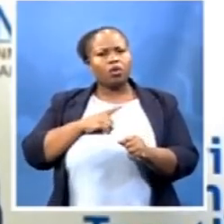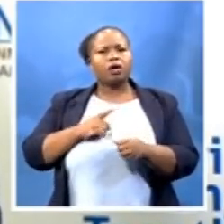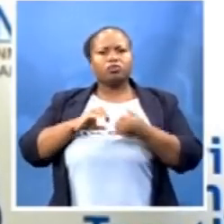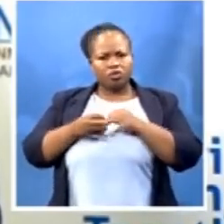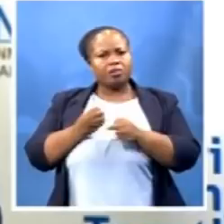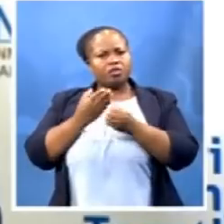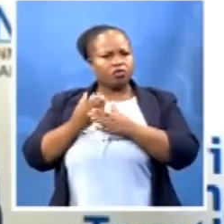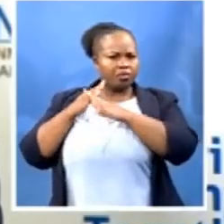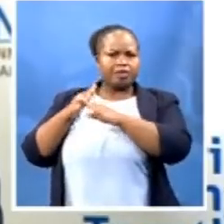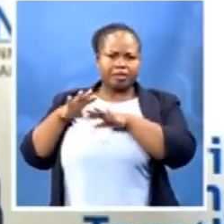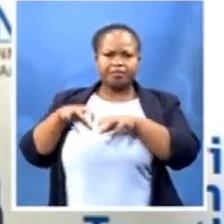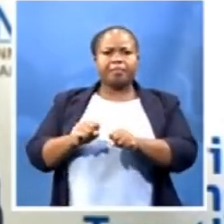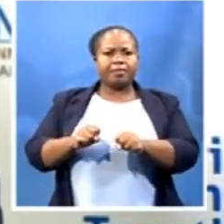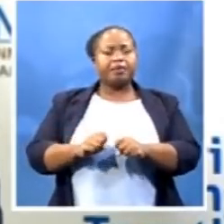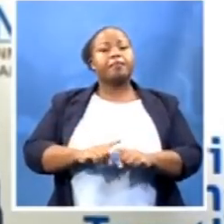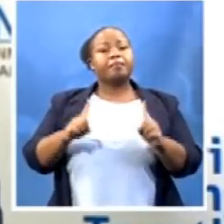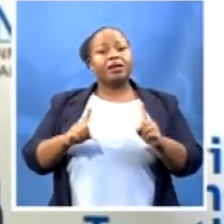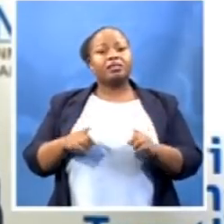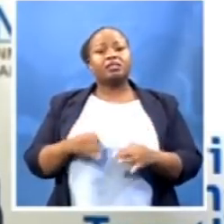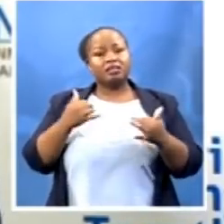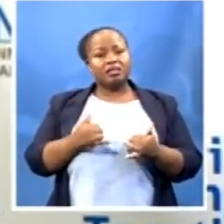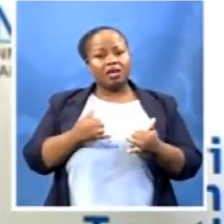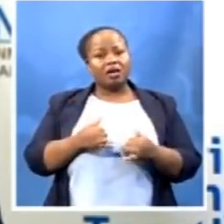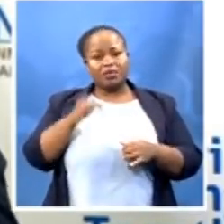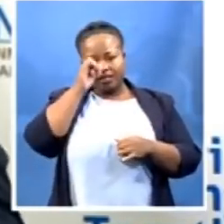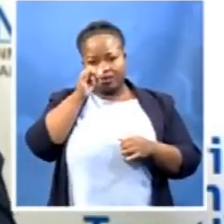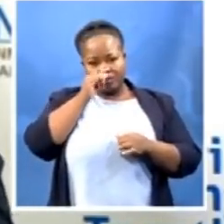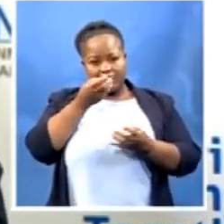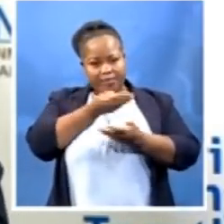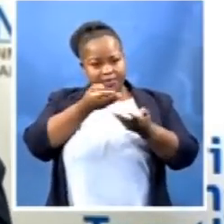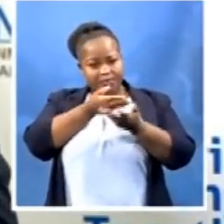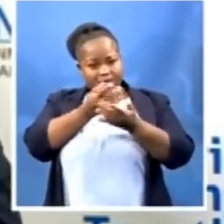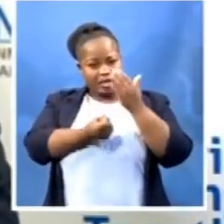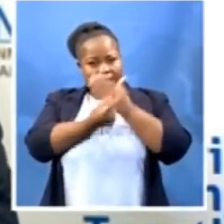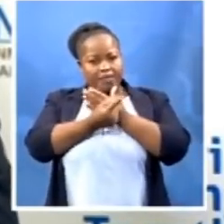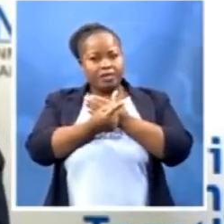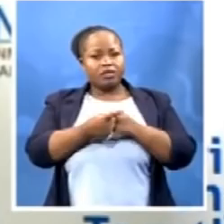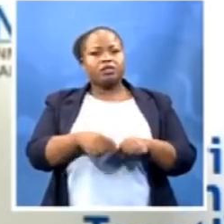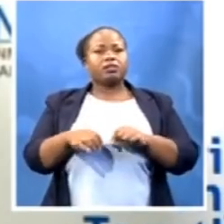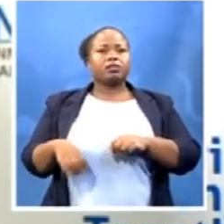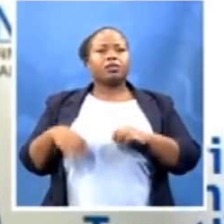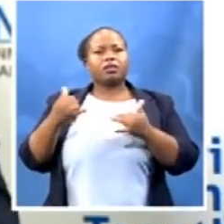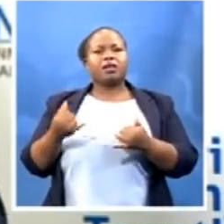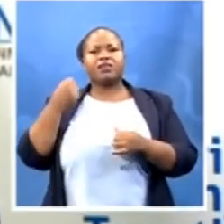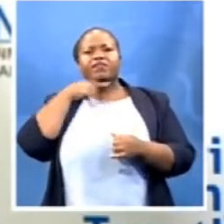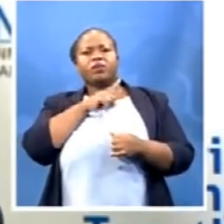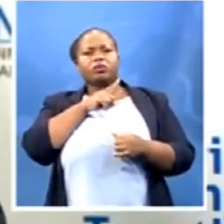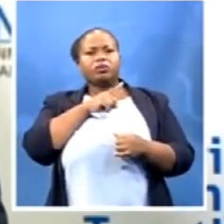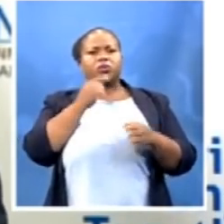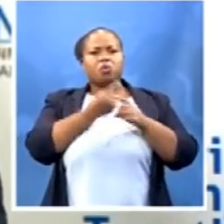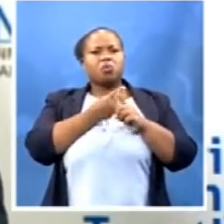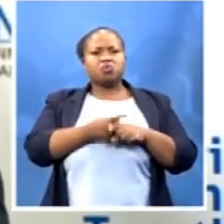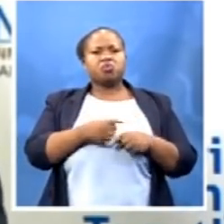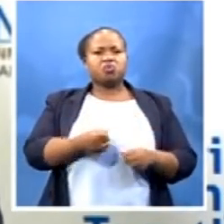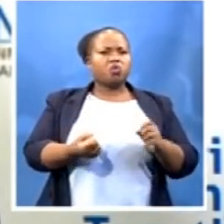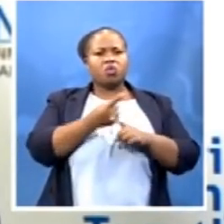criminal syndicates behind these illegal invasions spread false rumors and gave misleading information that there